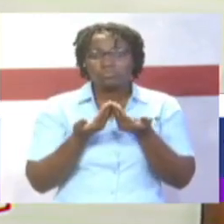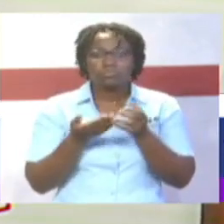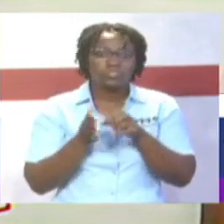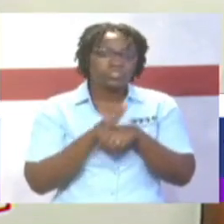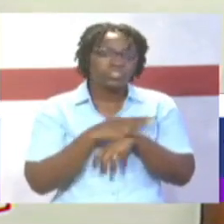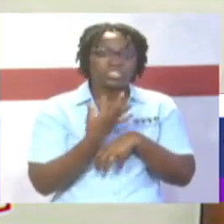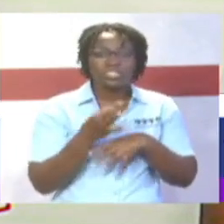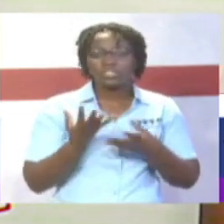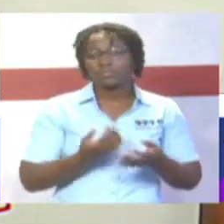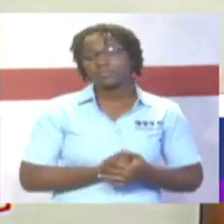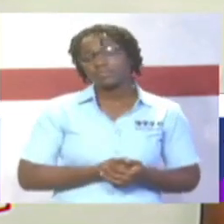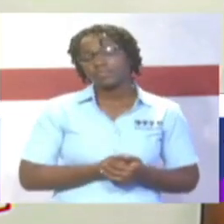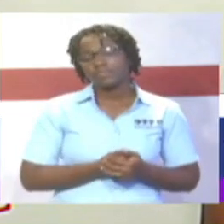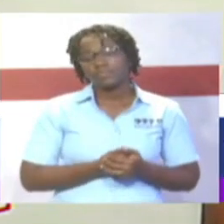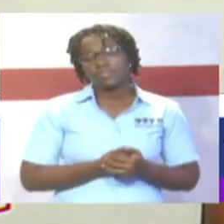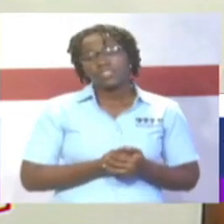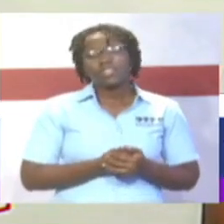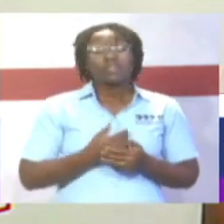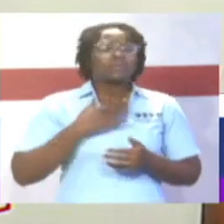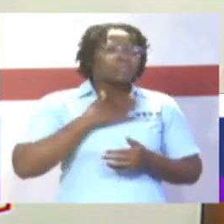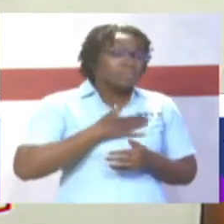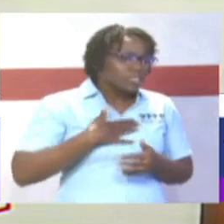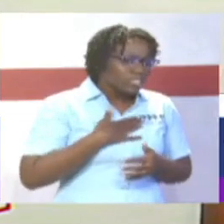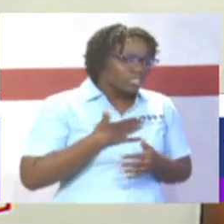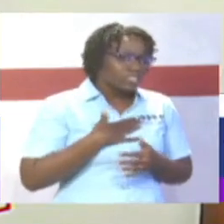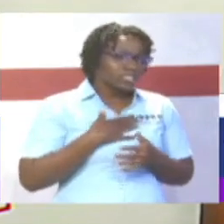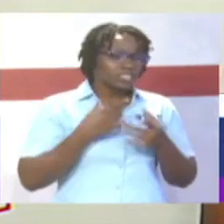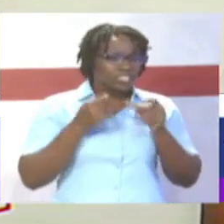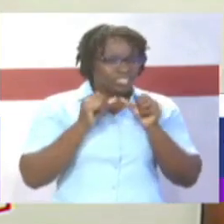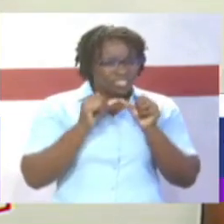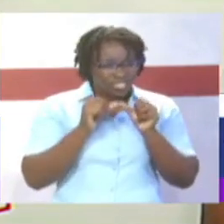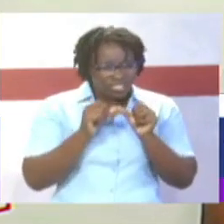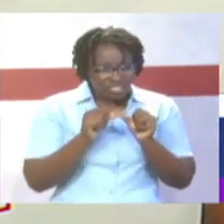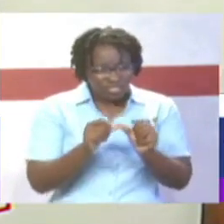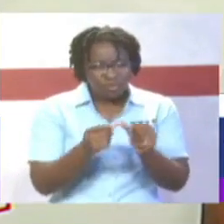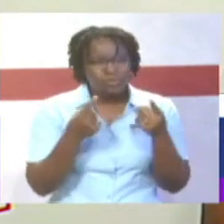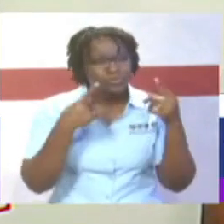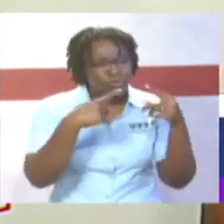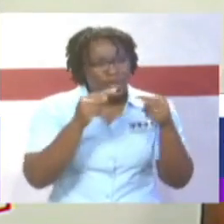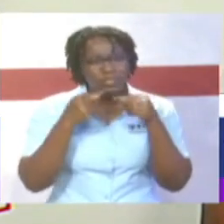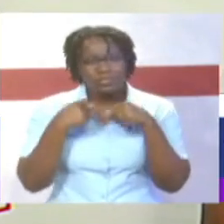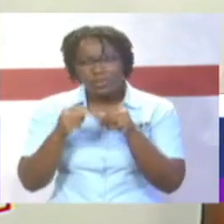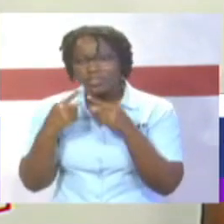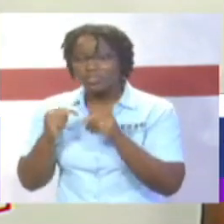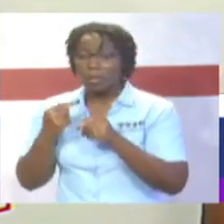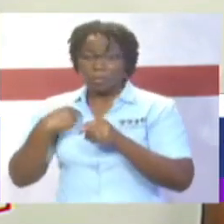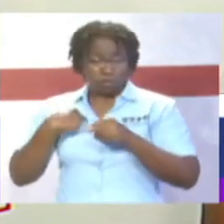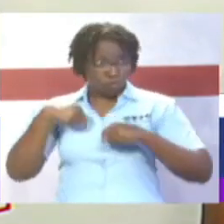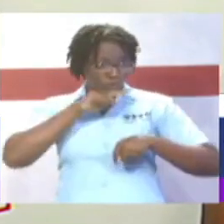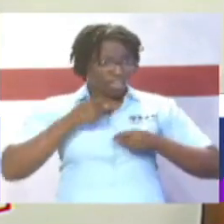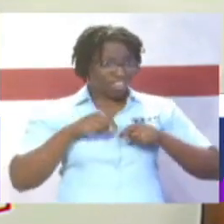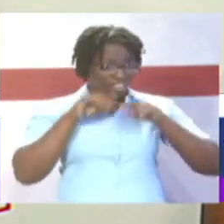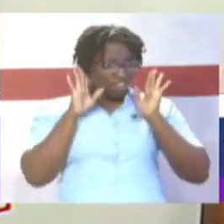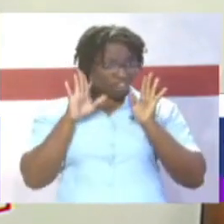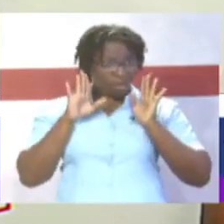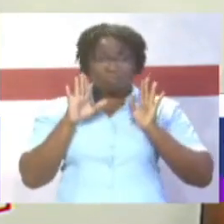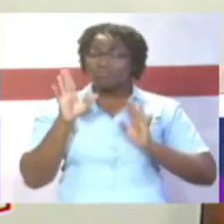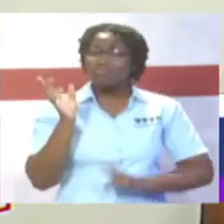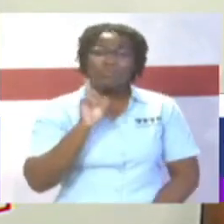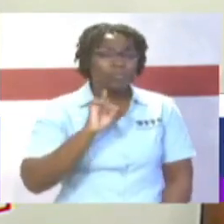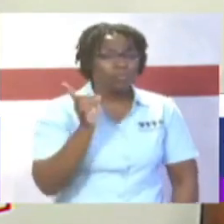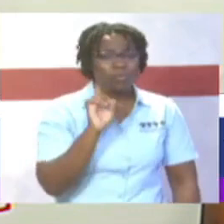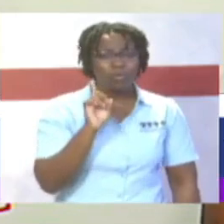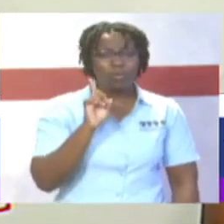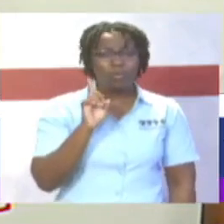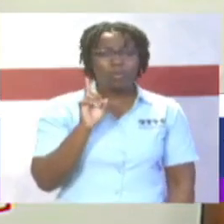in scrubs. So let's continue to fight. I am not giving up. We are not giving up. To